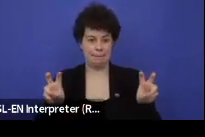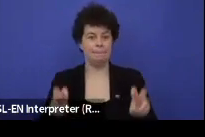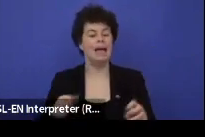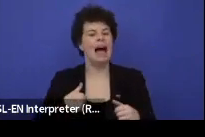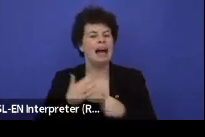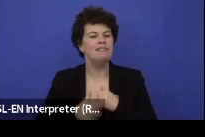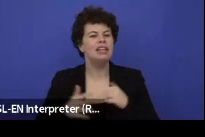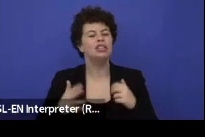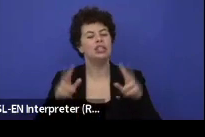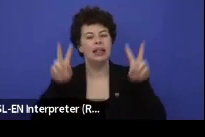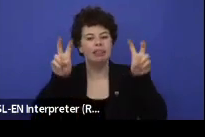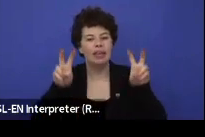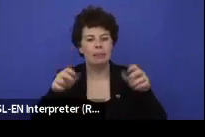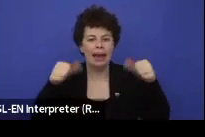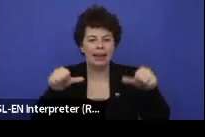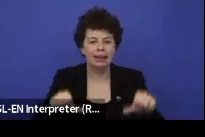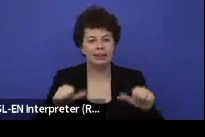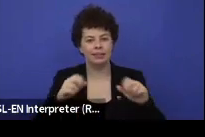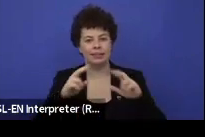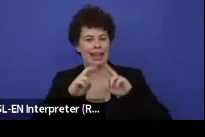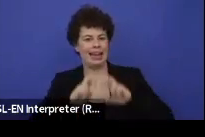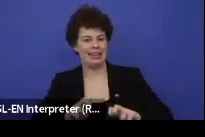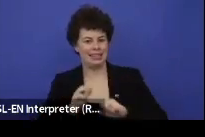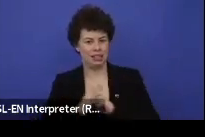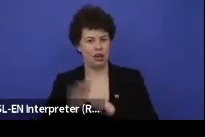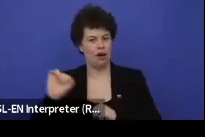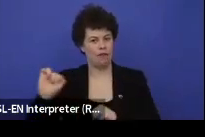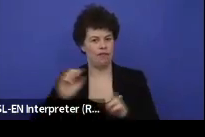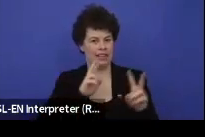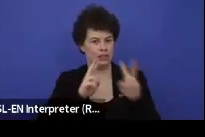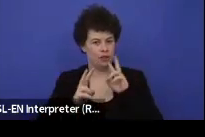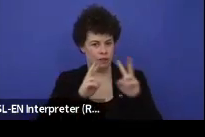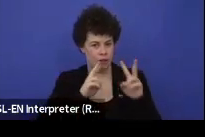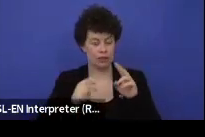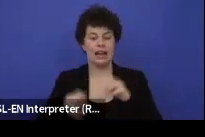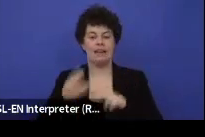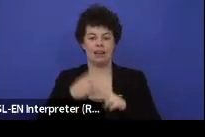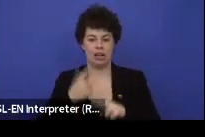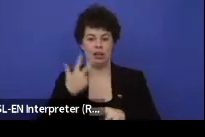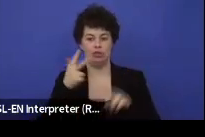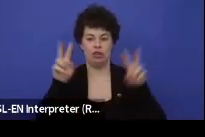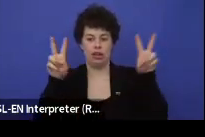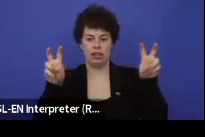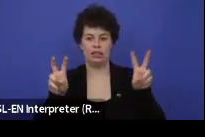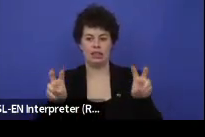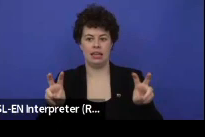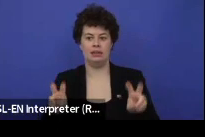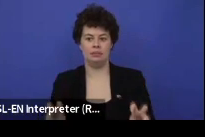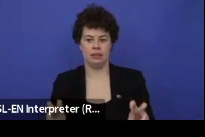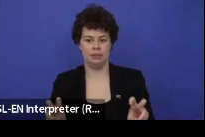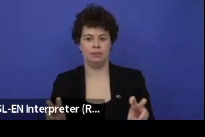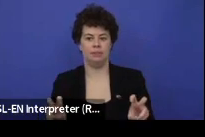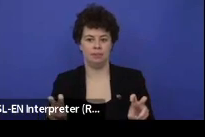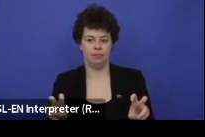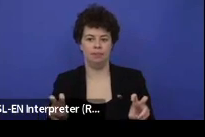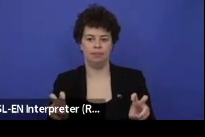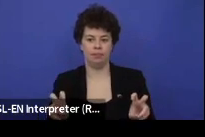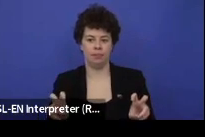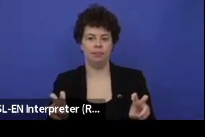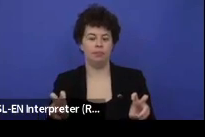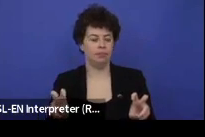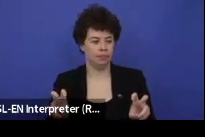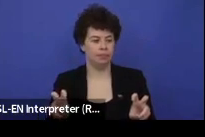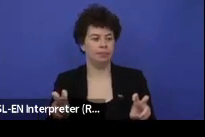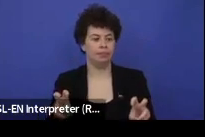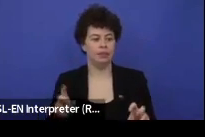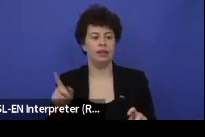thematic analysis and I've identified these 3 themes. So they're feeling unprepared, they're managing